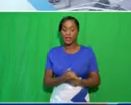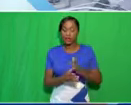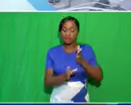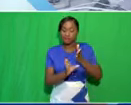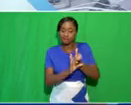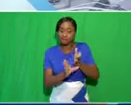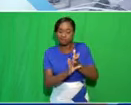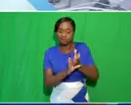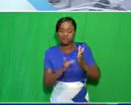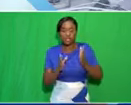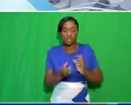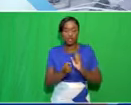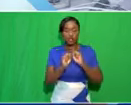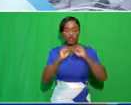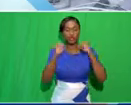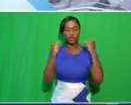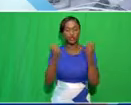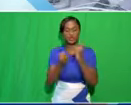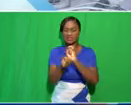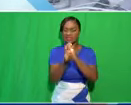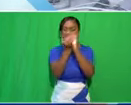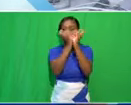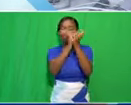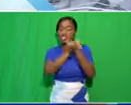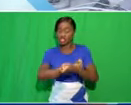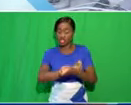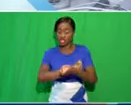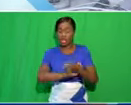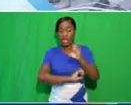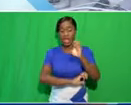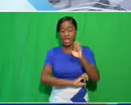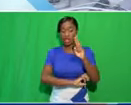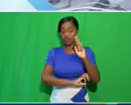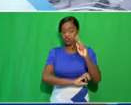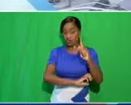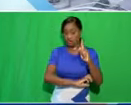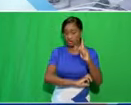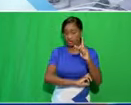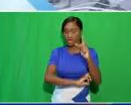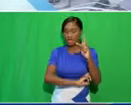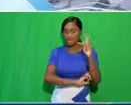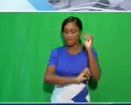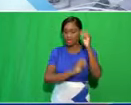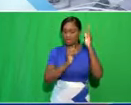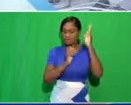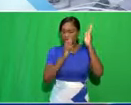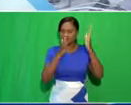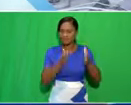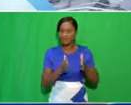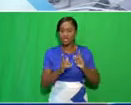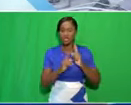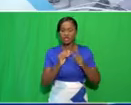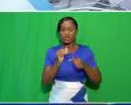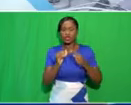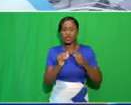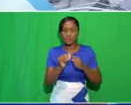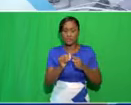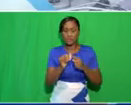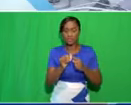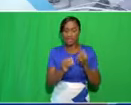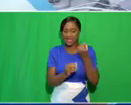psychological, and social changes. And Eric Erickson refers to this as the industry versus inferiority. And we know